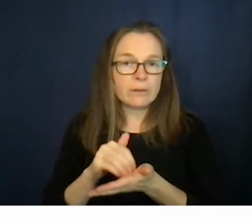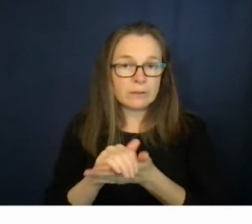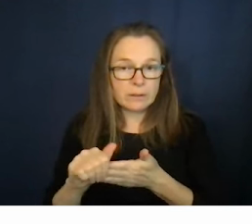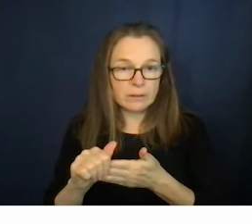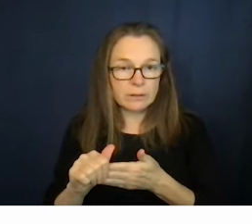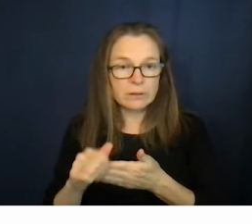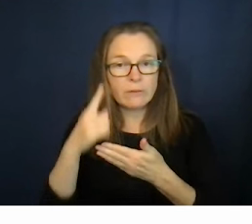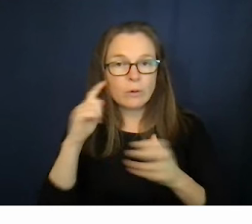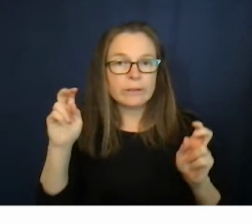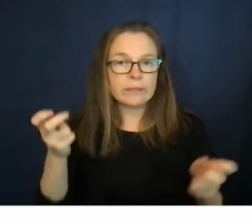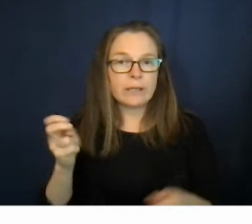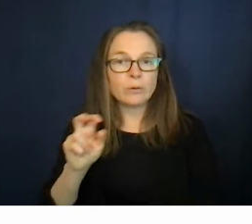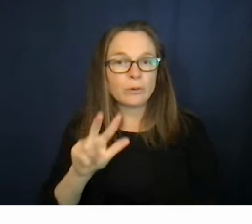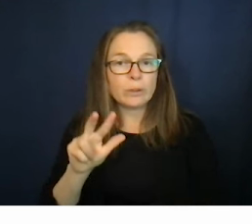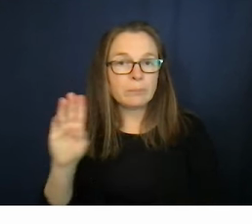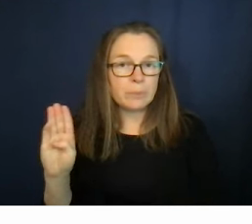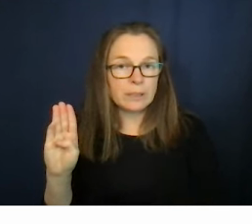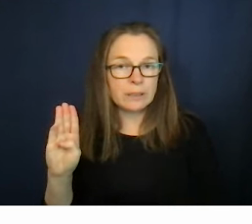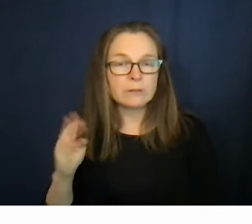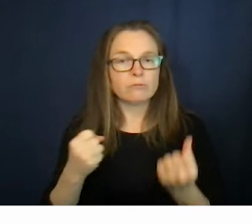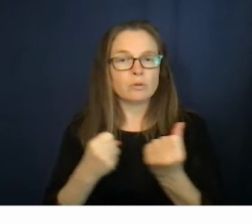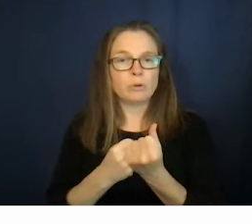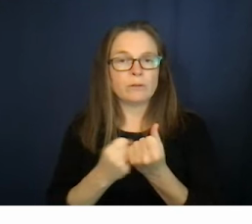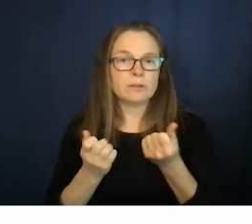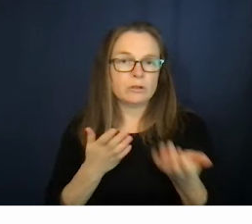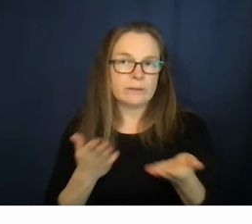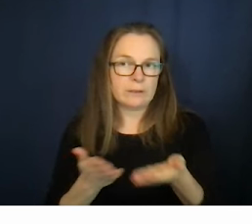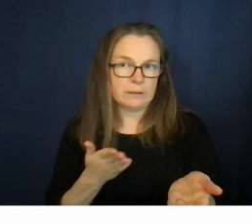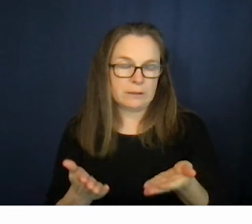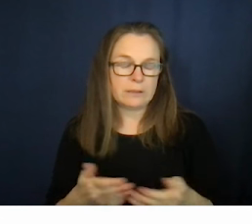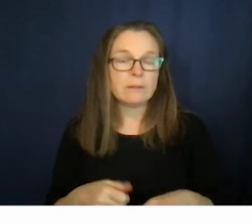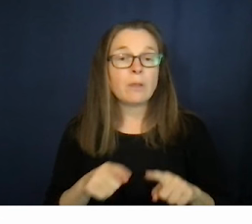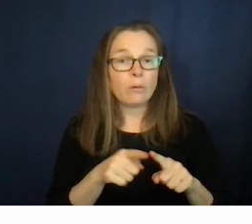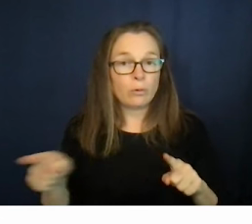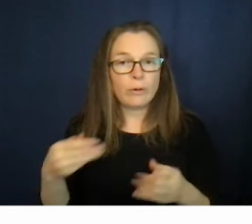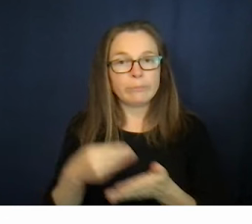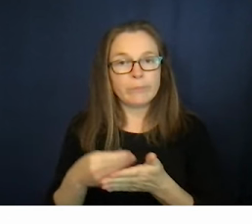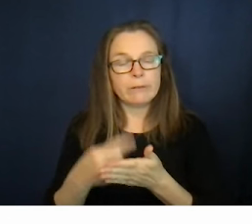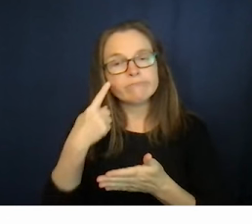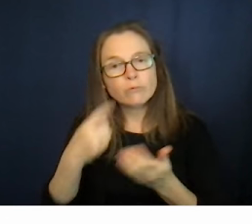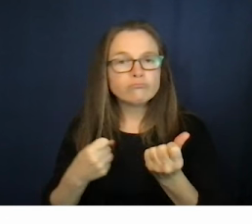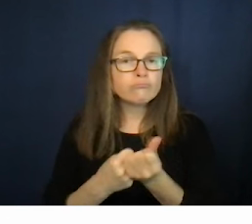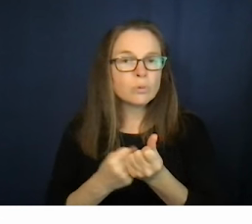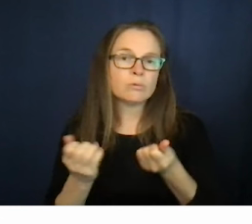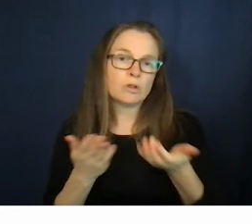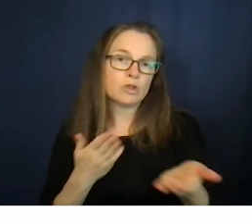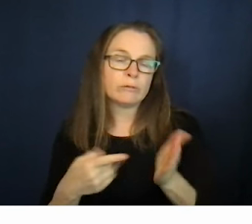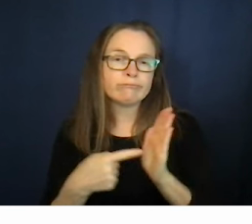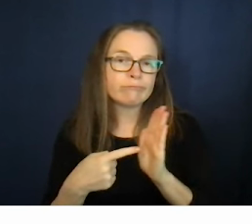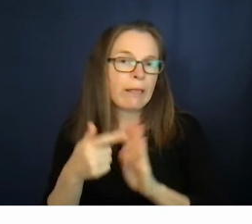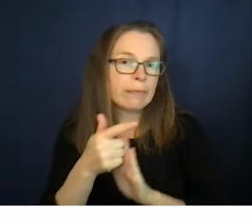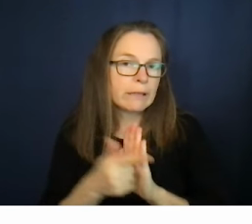$245,000 in Title III-B, Supportive Services. These funds are used for supportive services such as